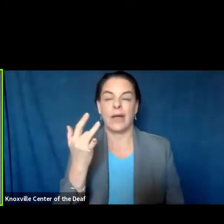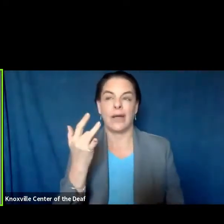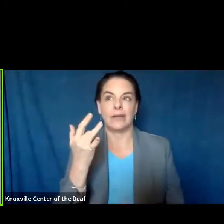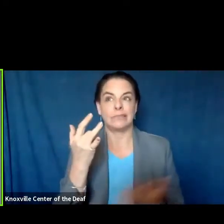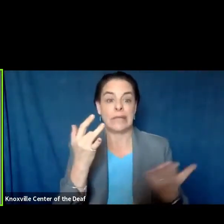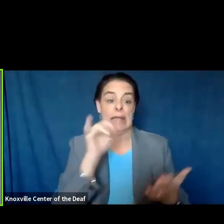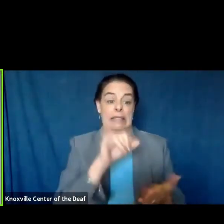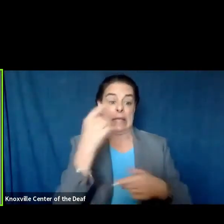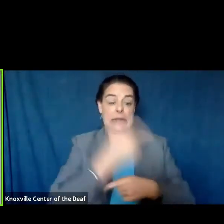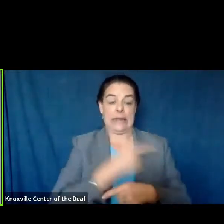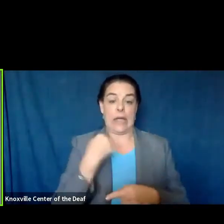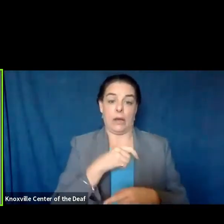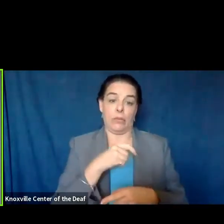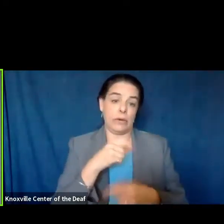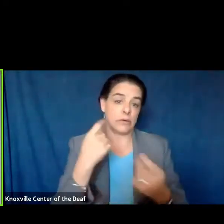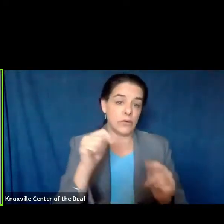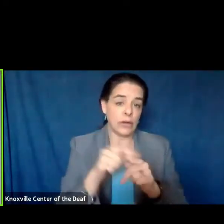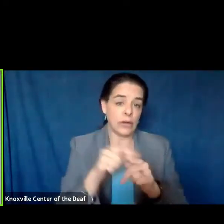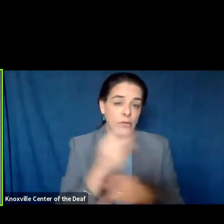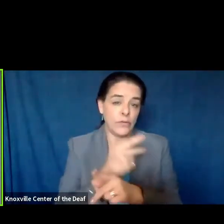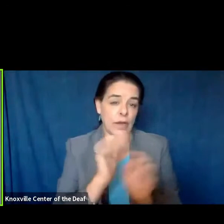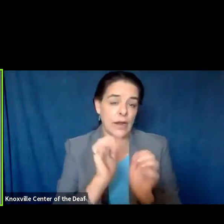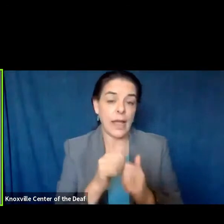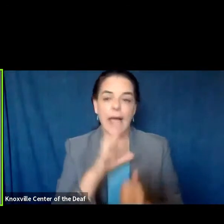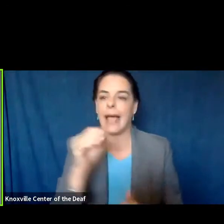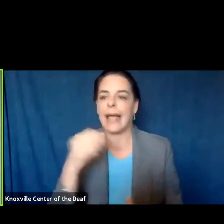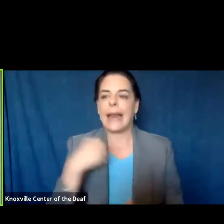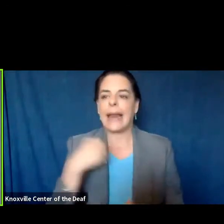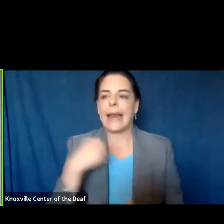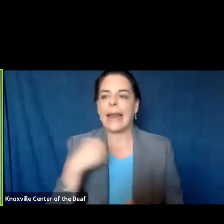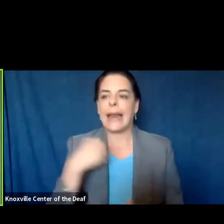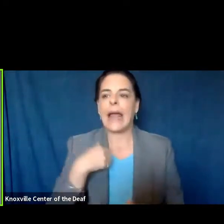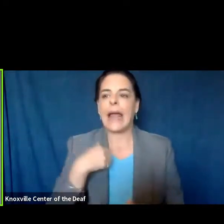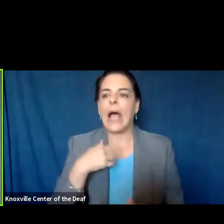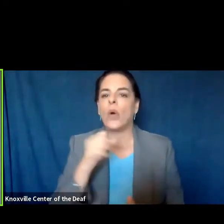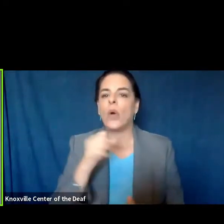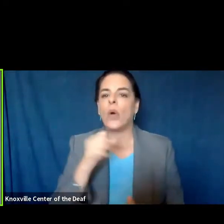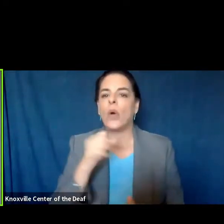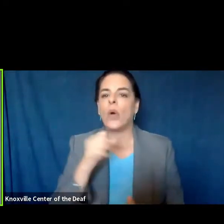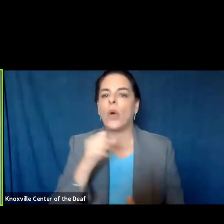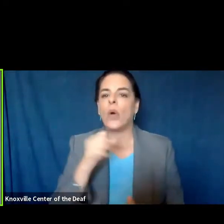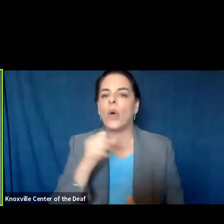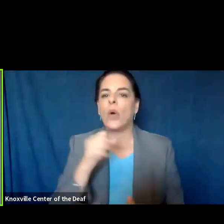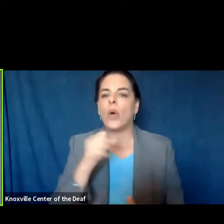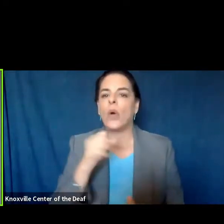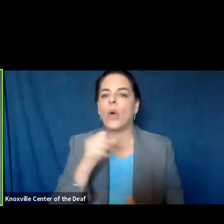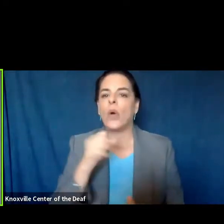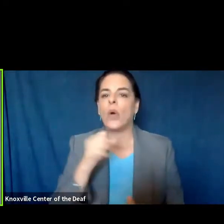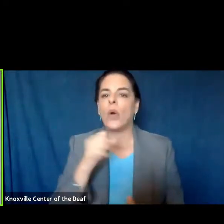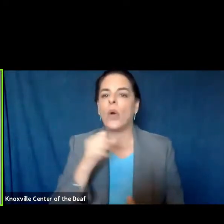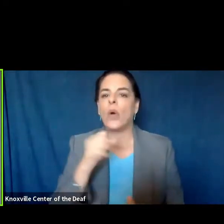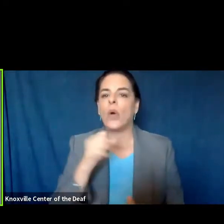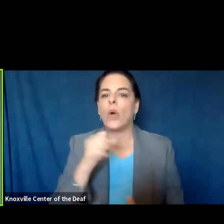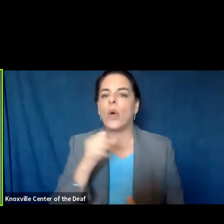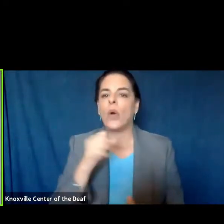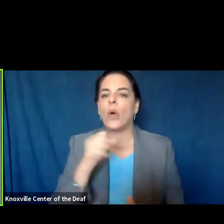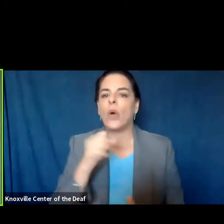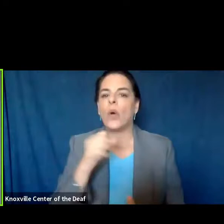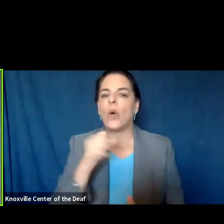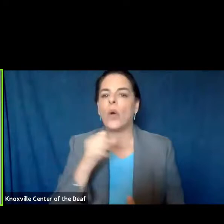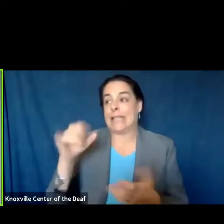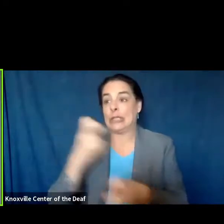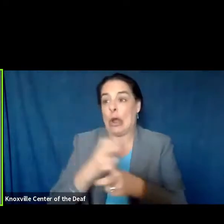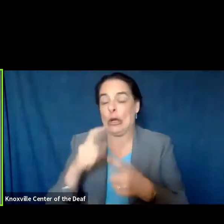we're working on being able to do that. And Vincent, I wasn't trying to be ugly with your question. It made me laugh